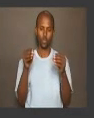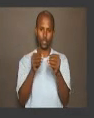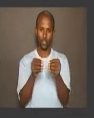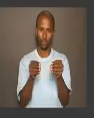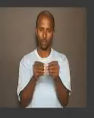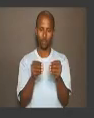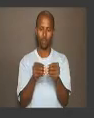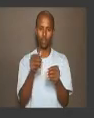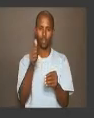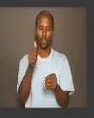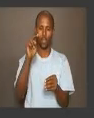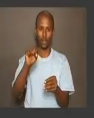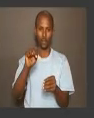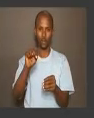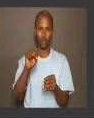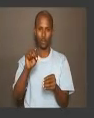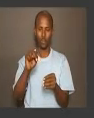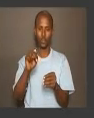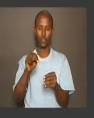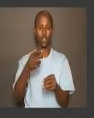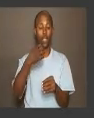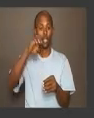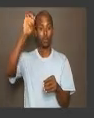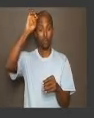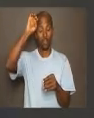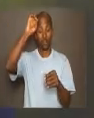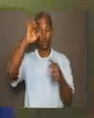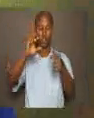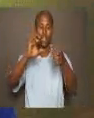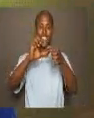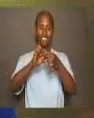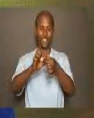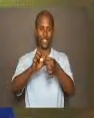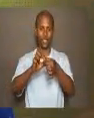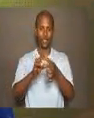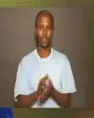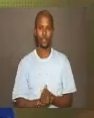of AN exponent infinity.